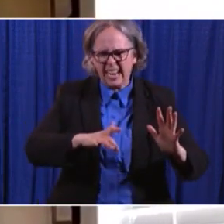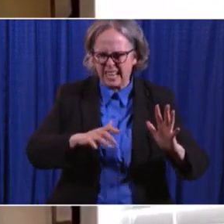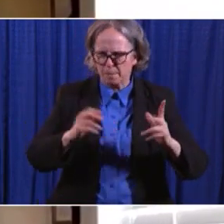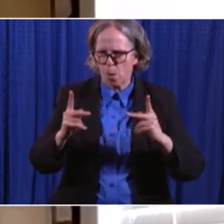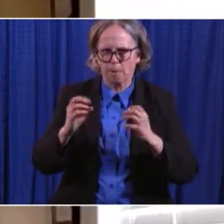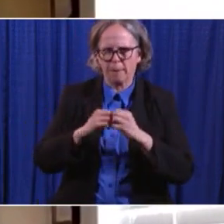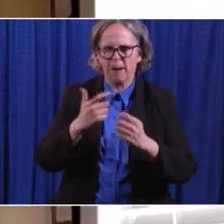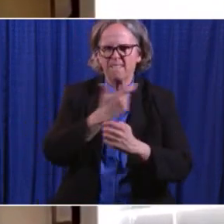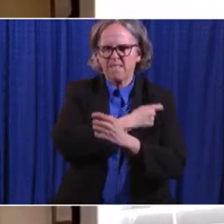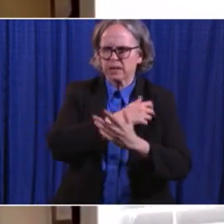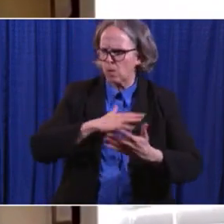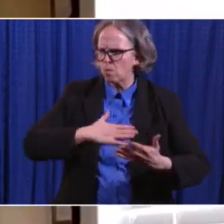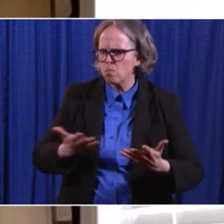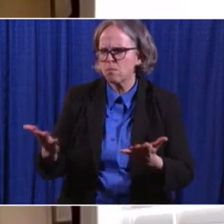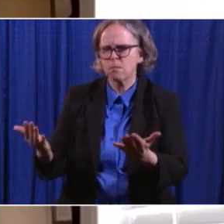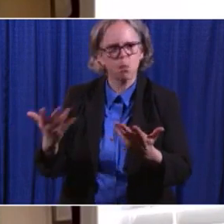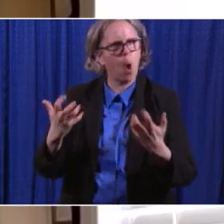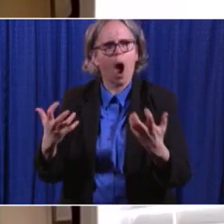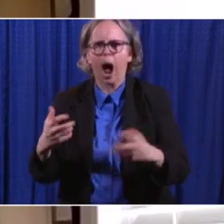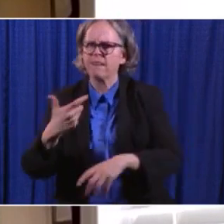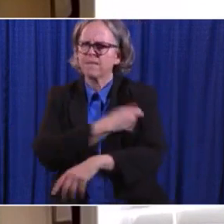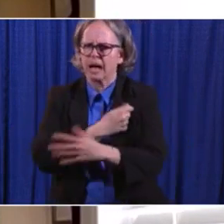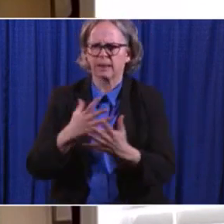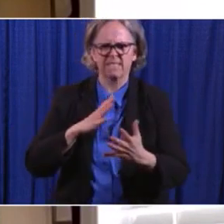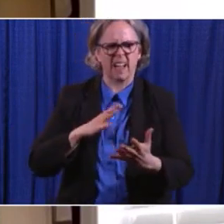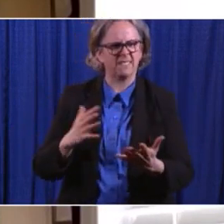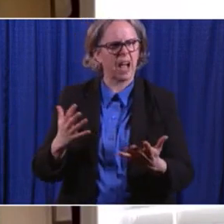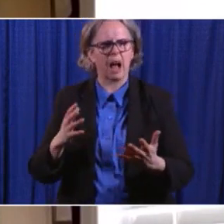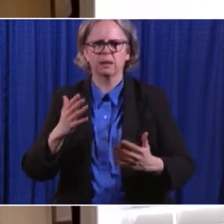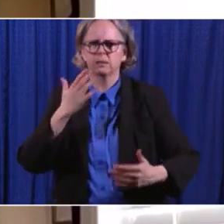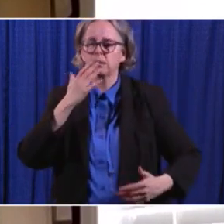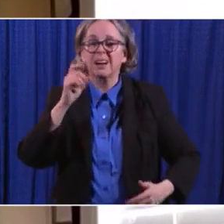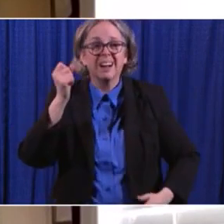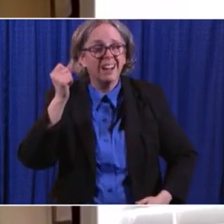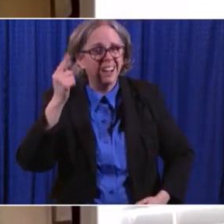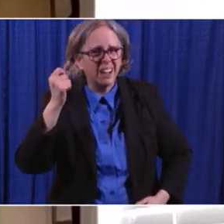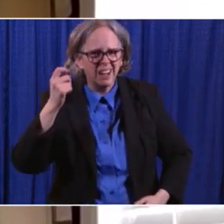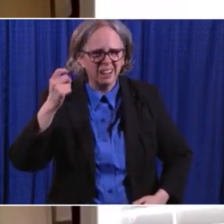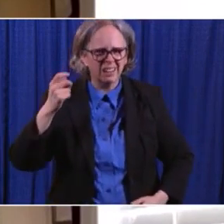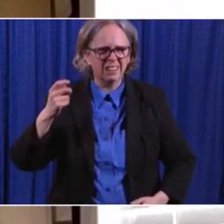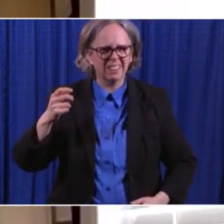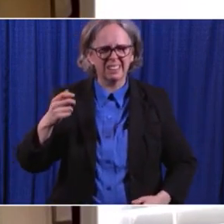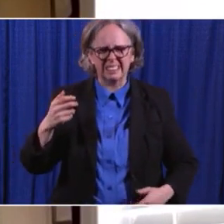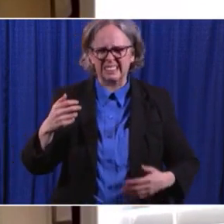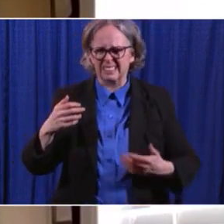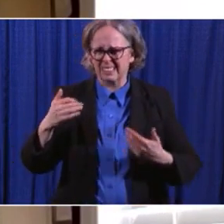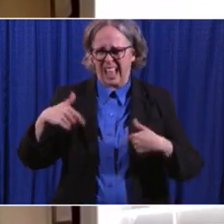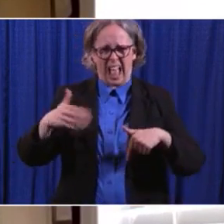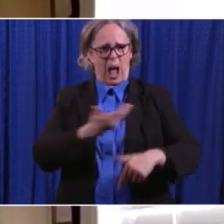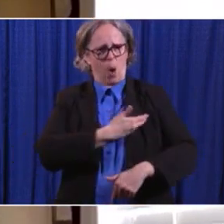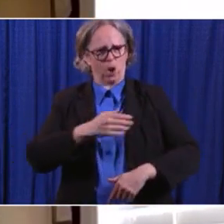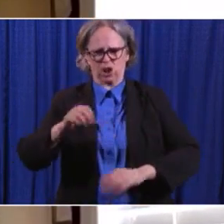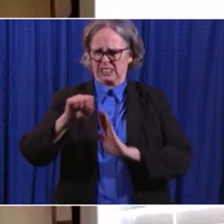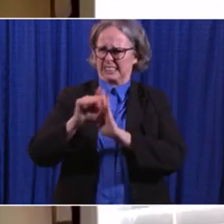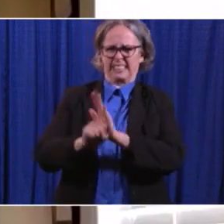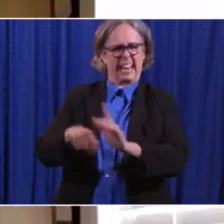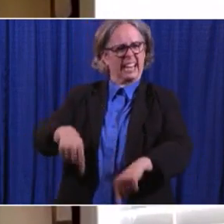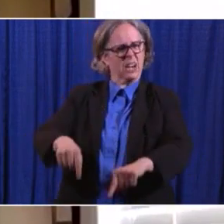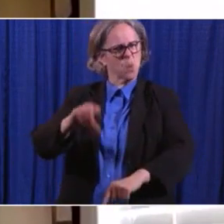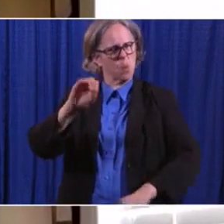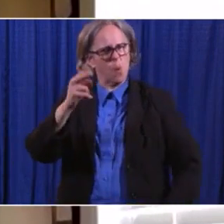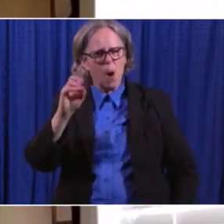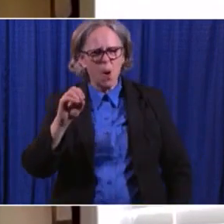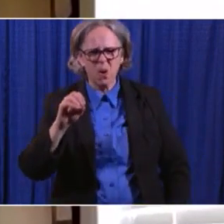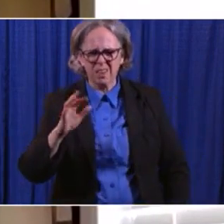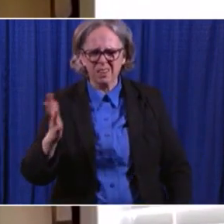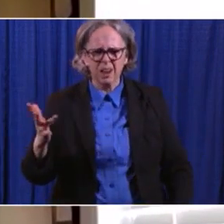vaccinated. And I might add, in a state with a consistently strong track record of compliance with masking